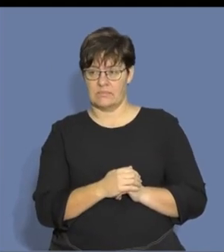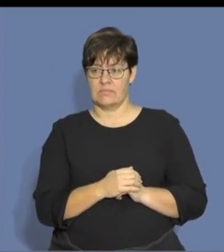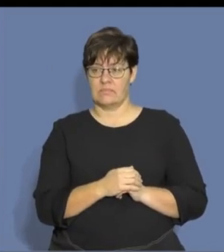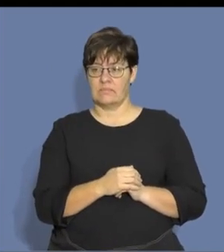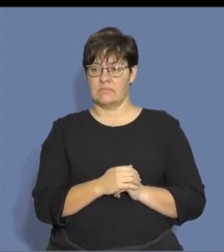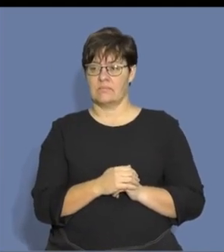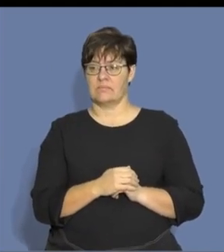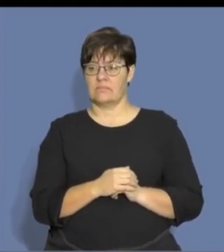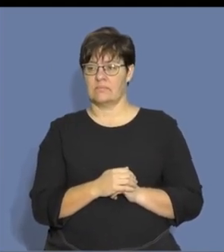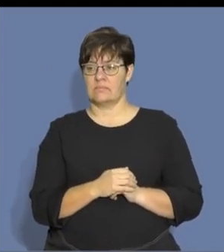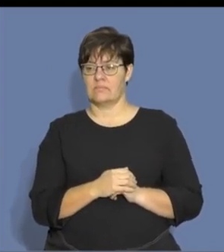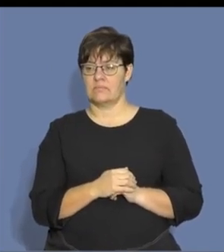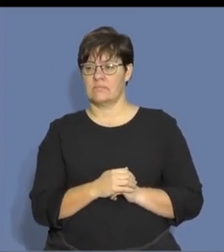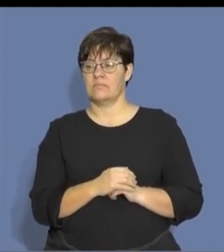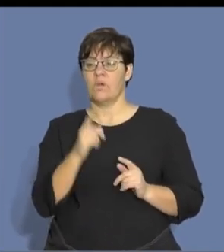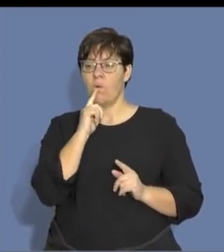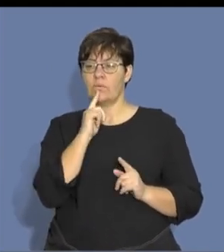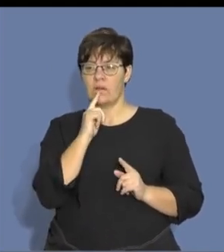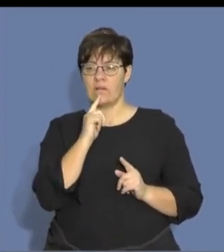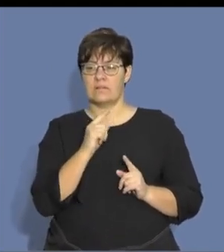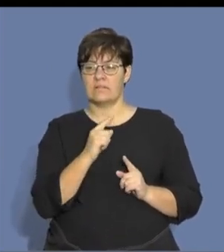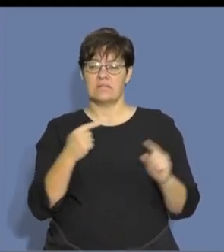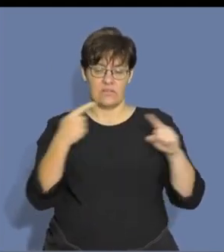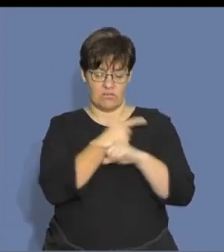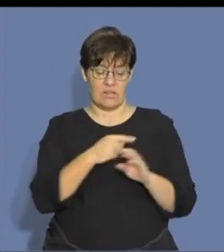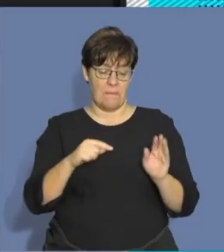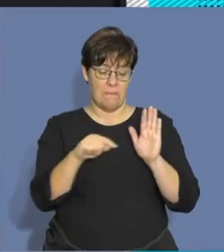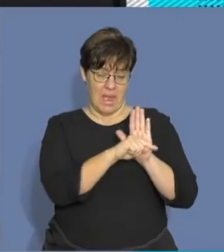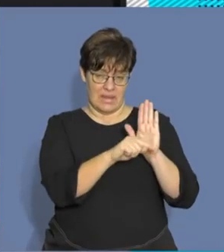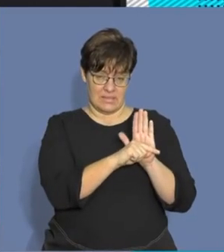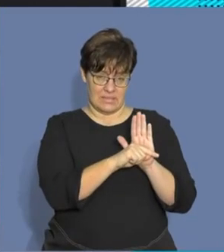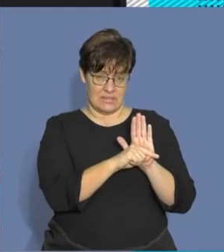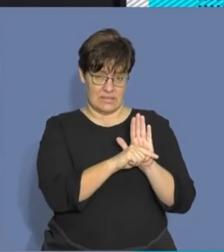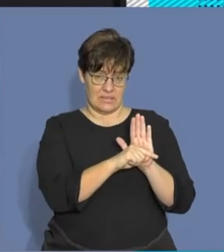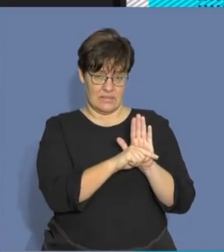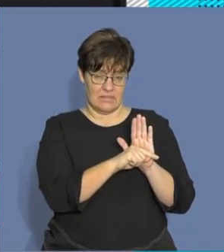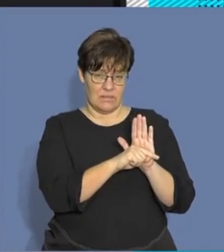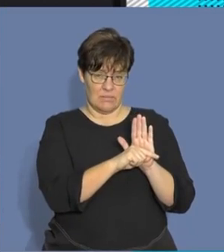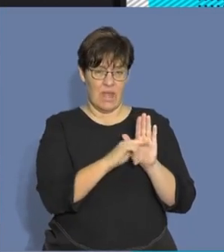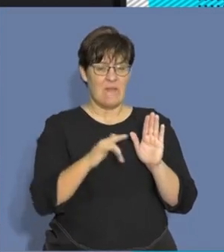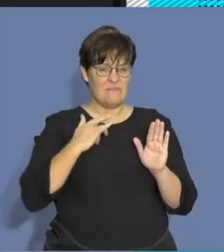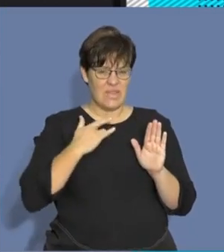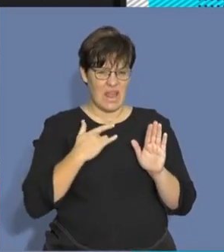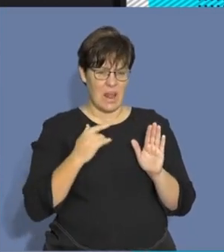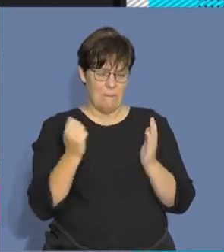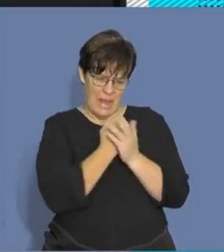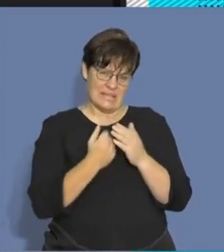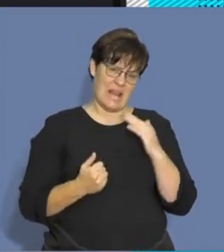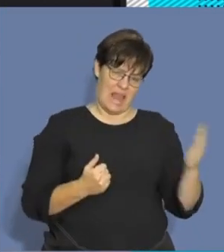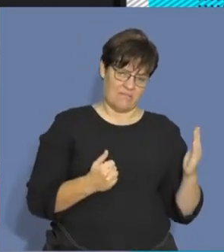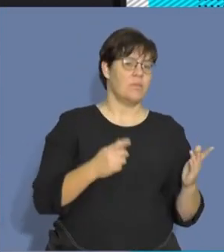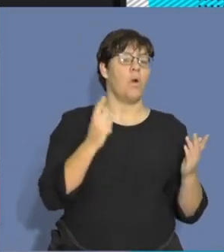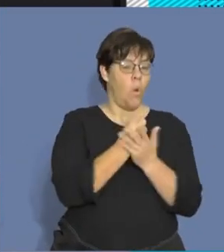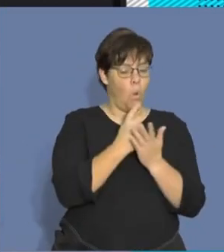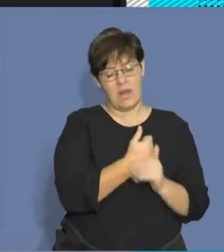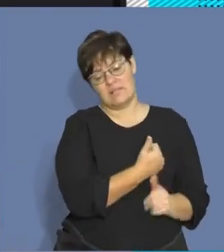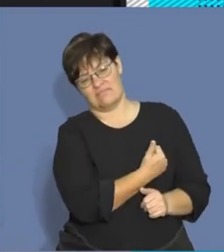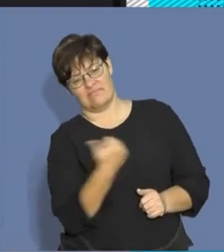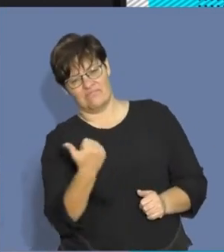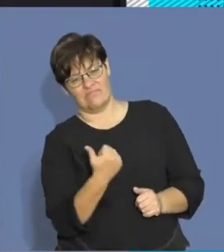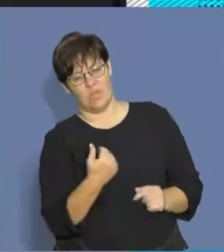it's plus, it always moves in the different direction. So if it's a minus, it would feel like it should move to the left, but it doesn't. It always moves in the